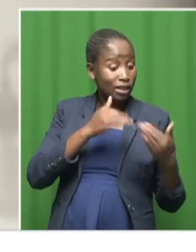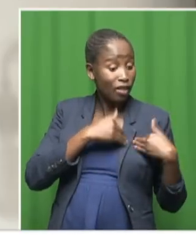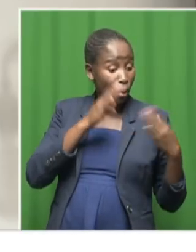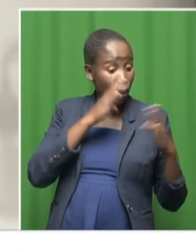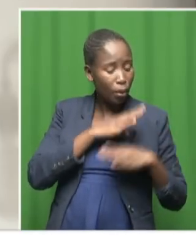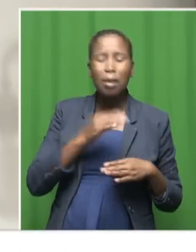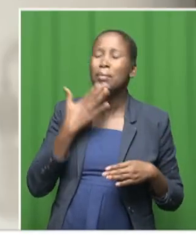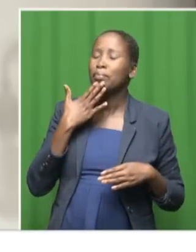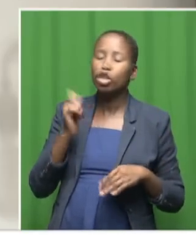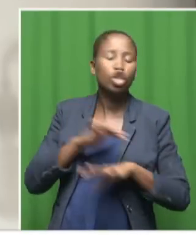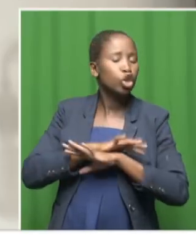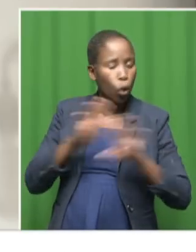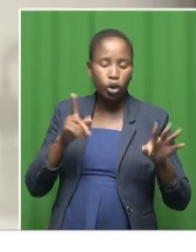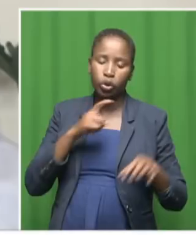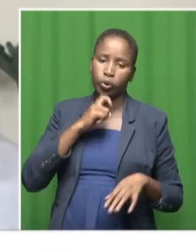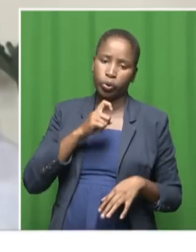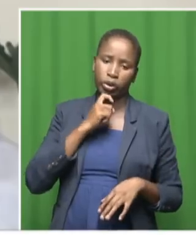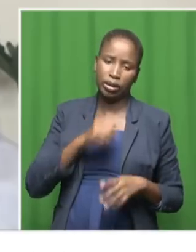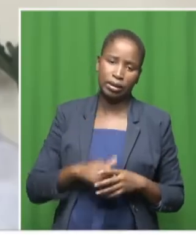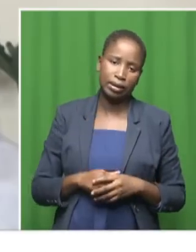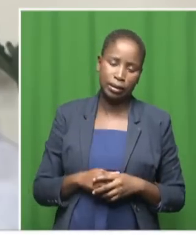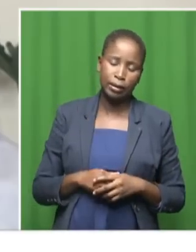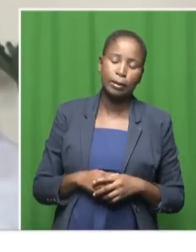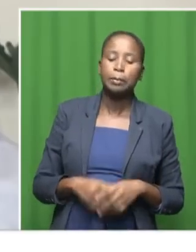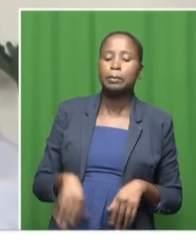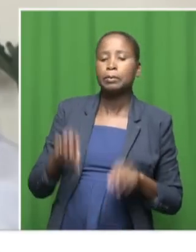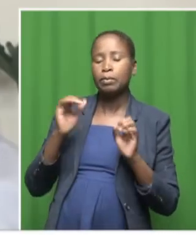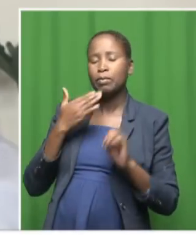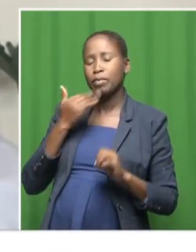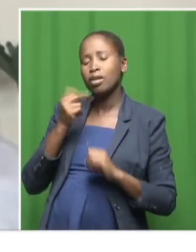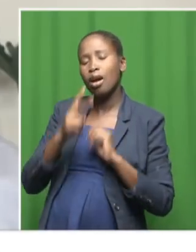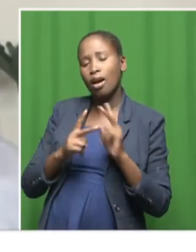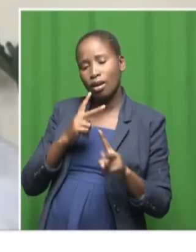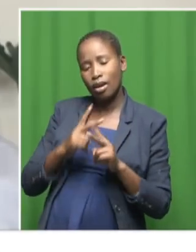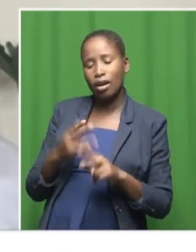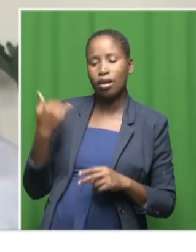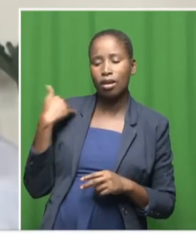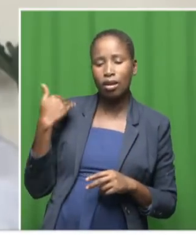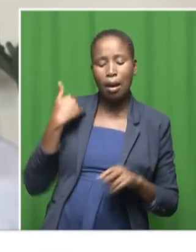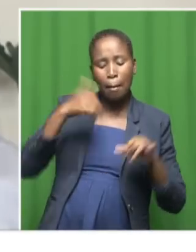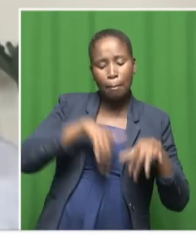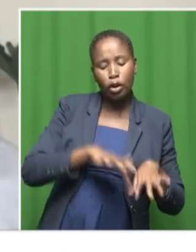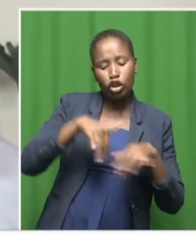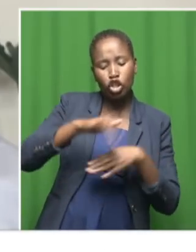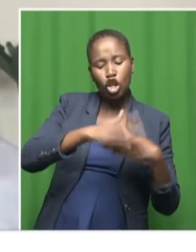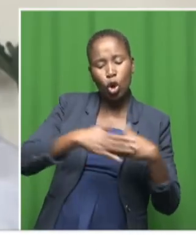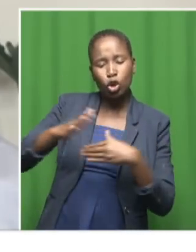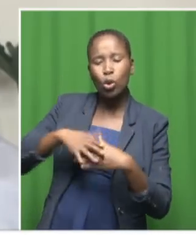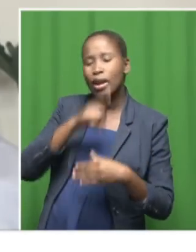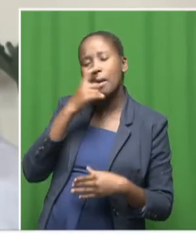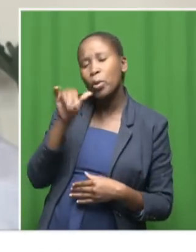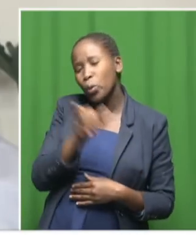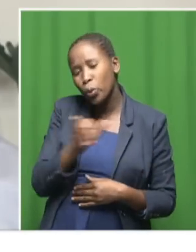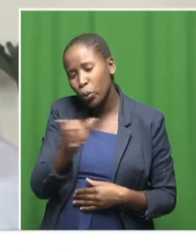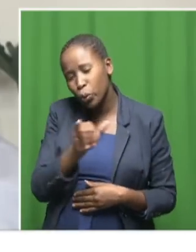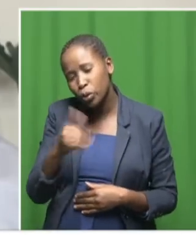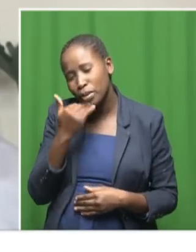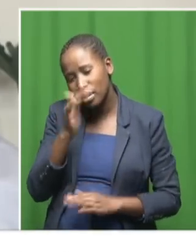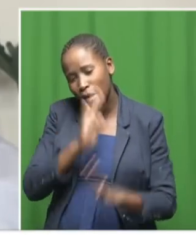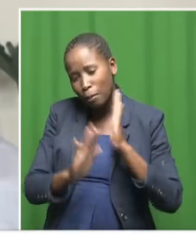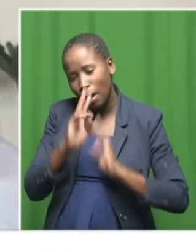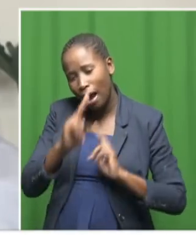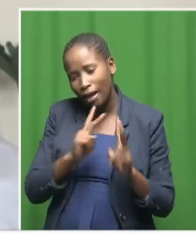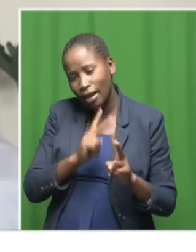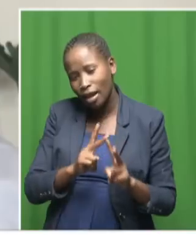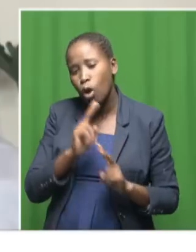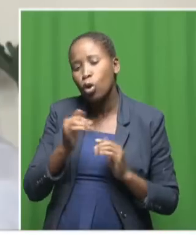it. Now, just remind us again, which are some of those beaches that have been closed and, the timelines possibly